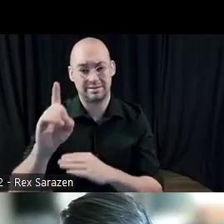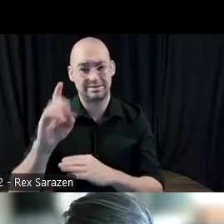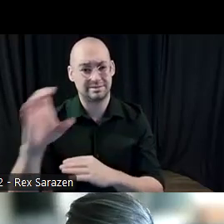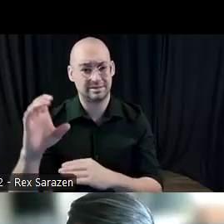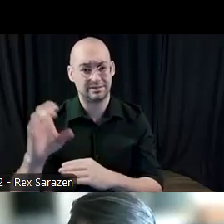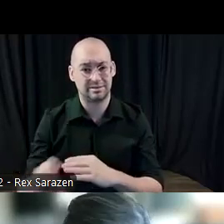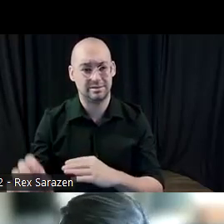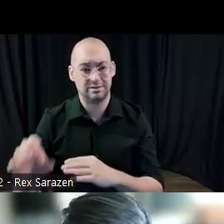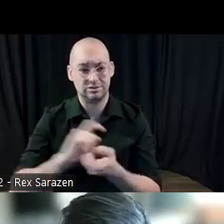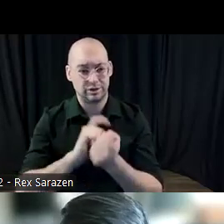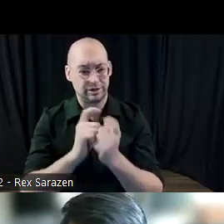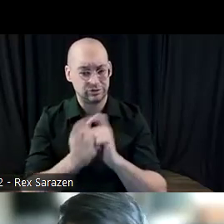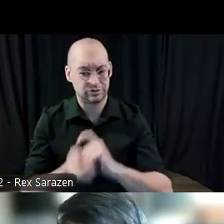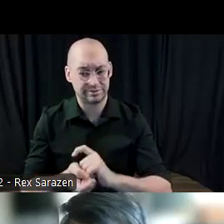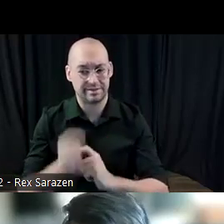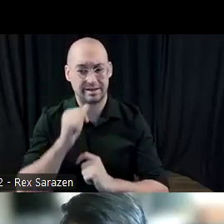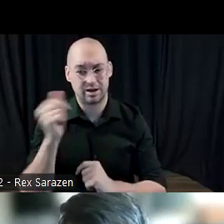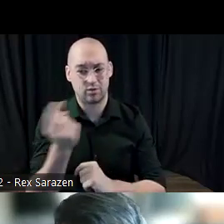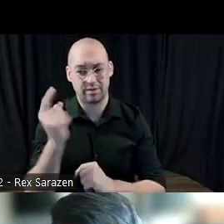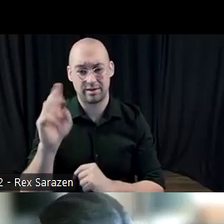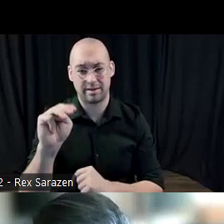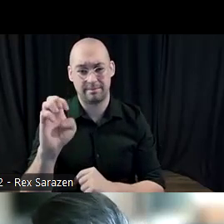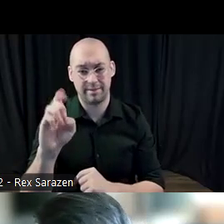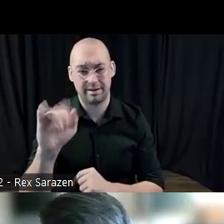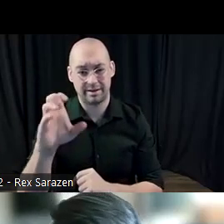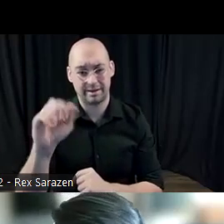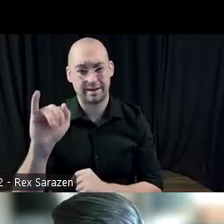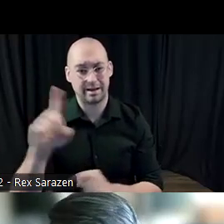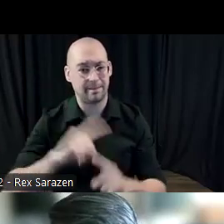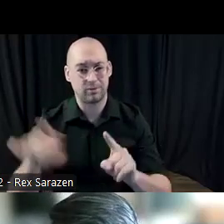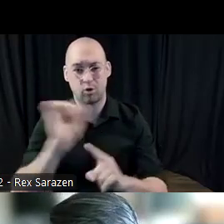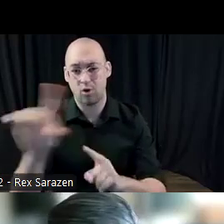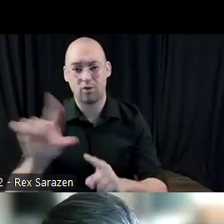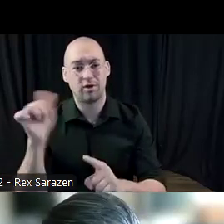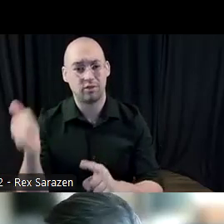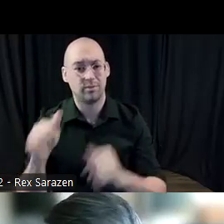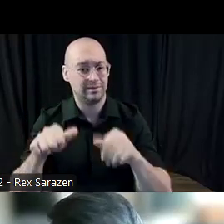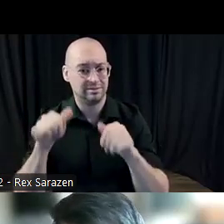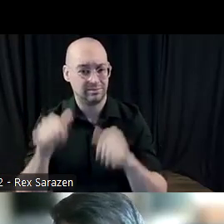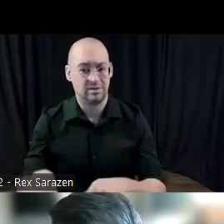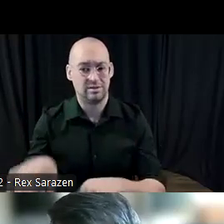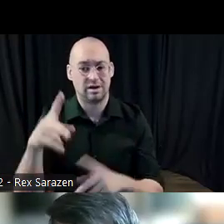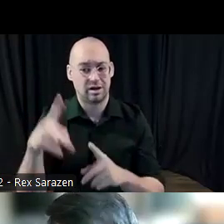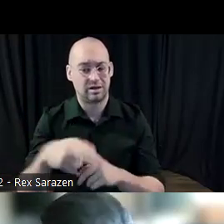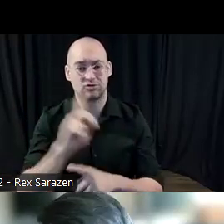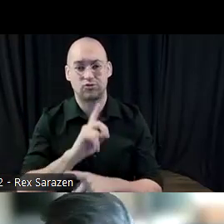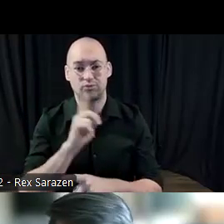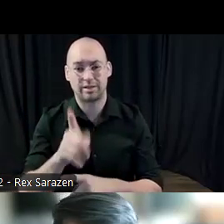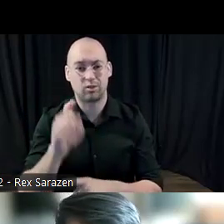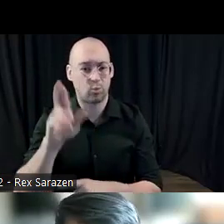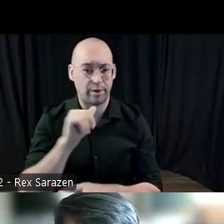The changes, not just to Medicaid, but all the other potential cuts, real or